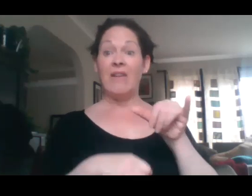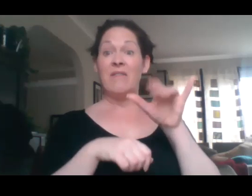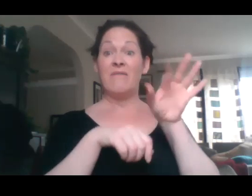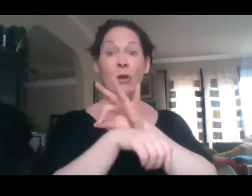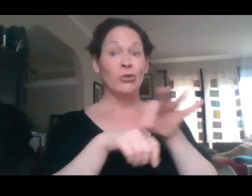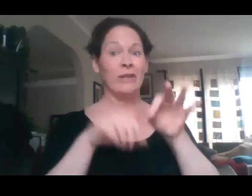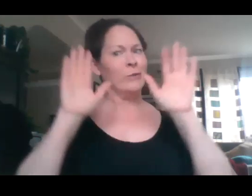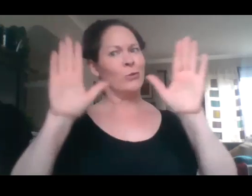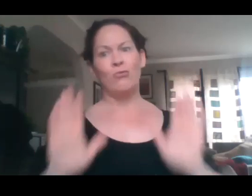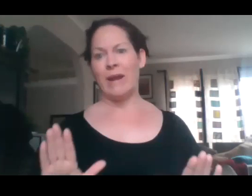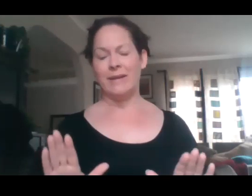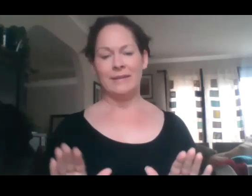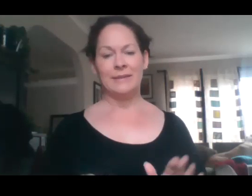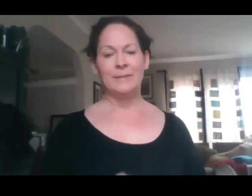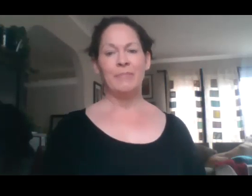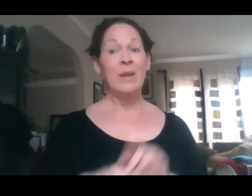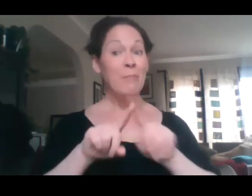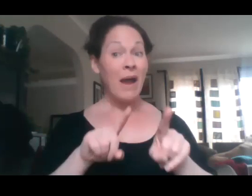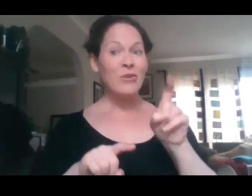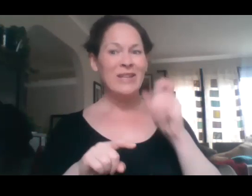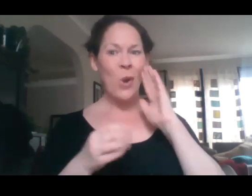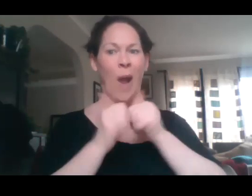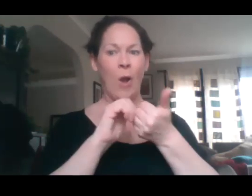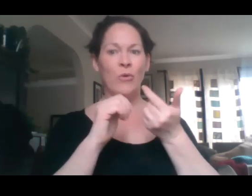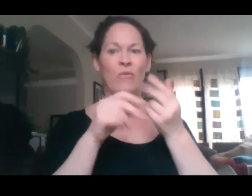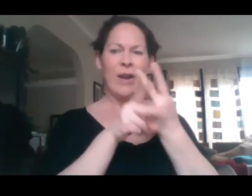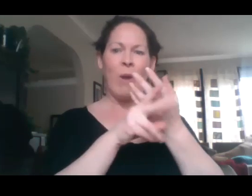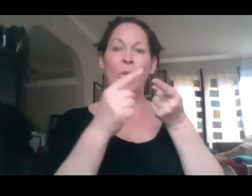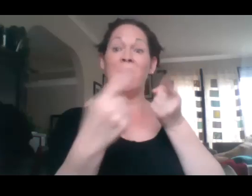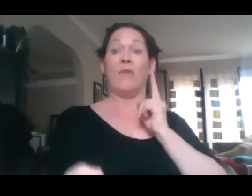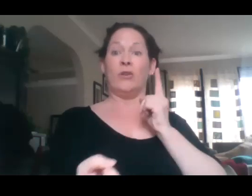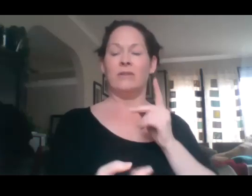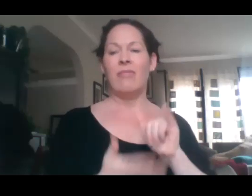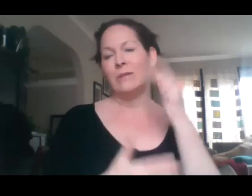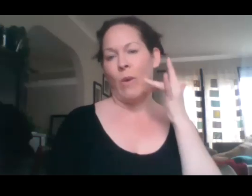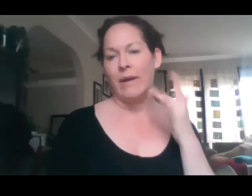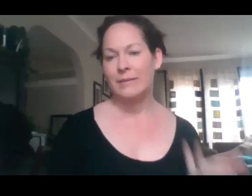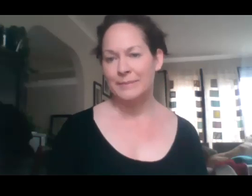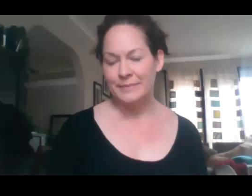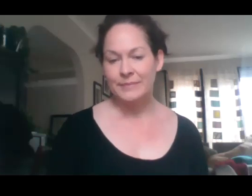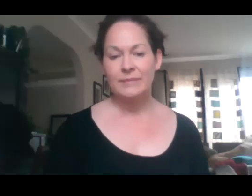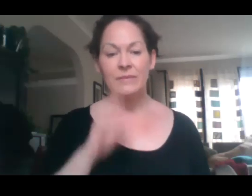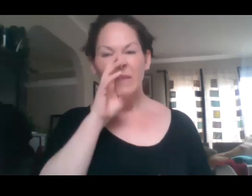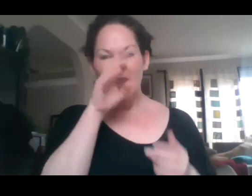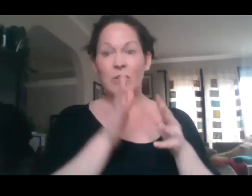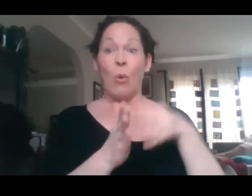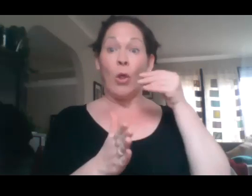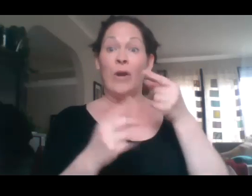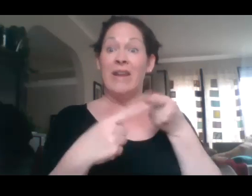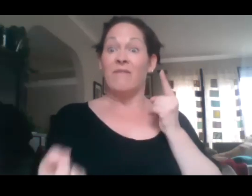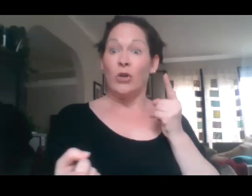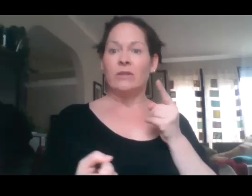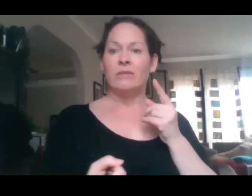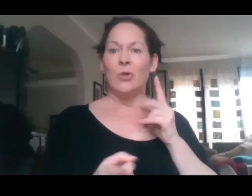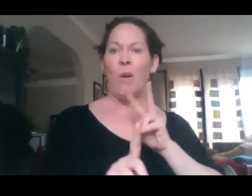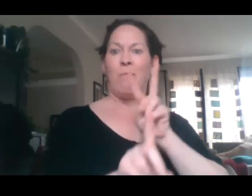great. Well, we're going to need its inverse. And so we learn inverting so that we can make the inverses,